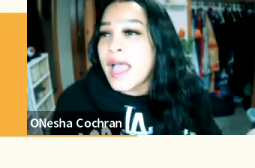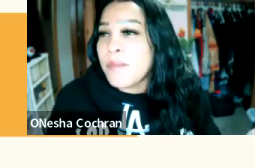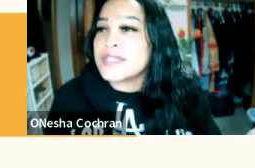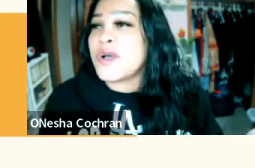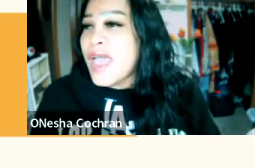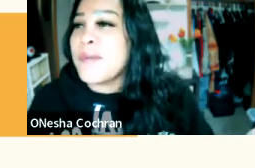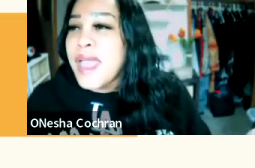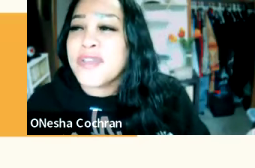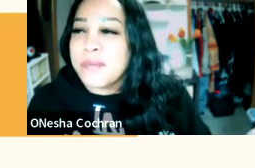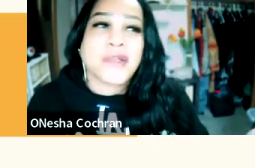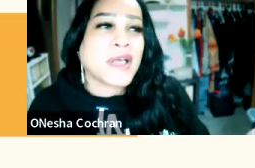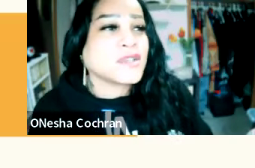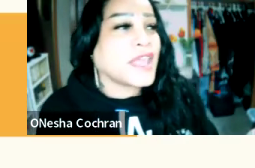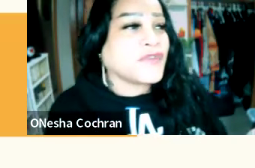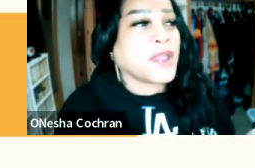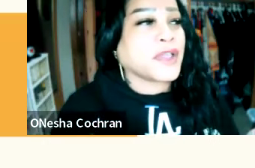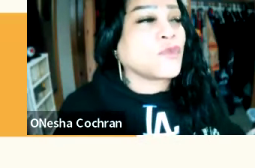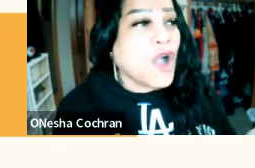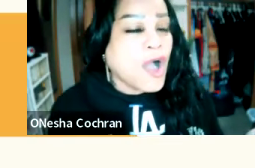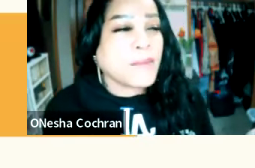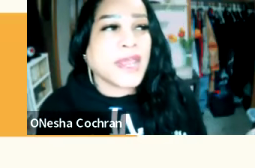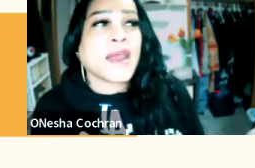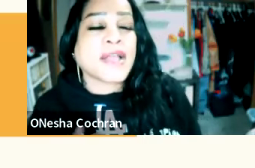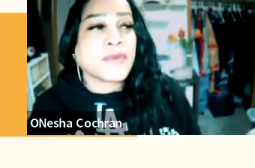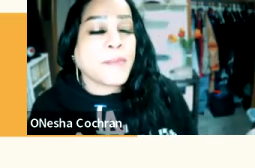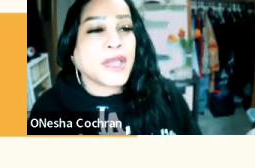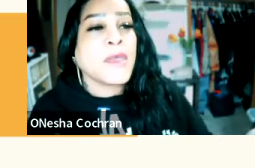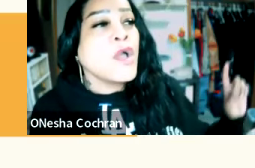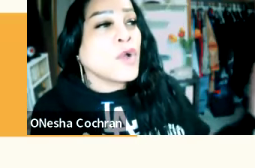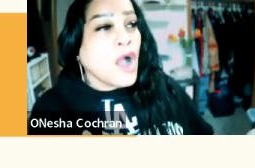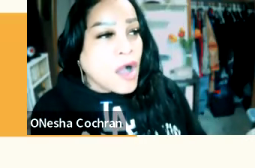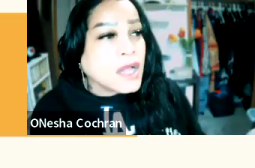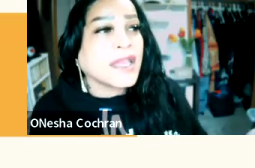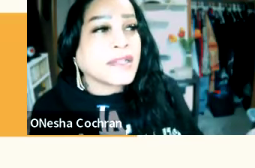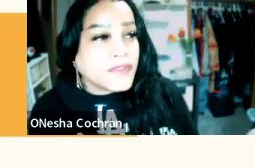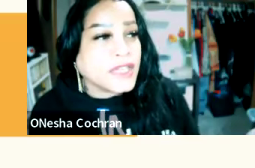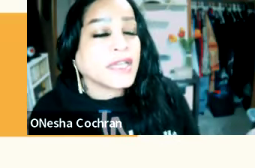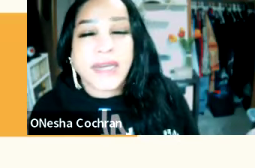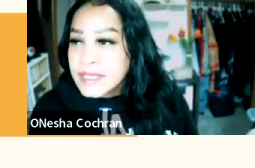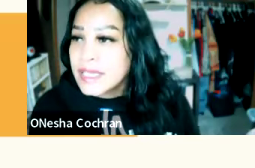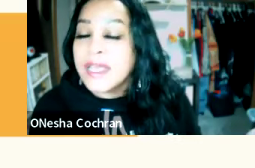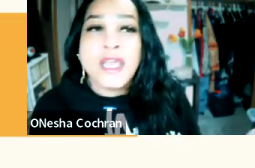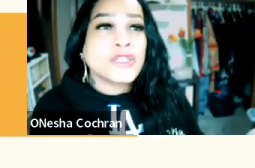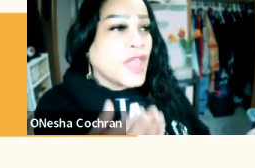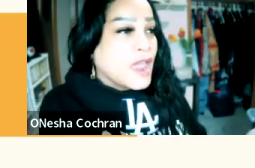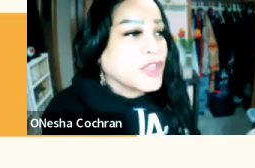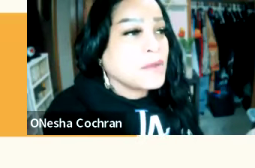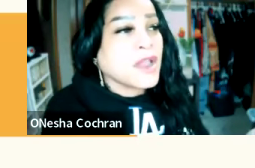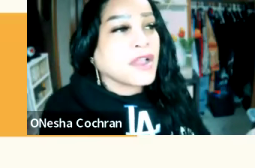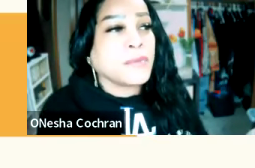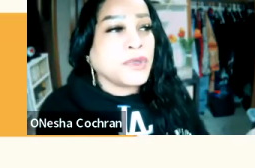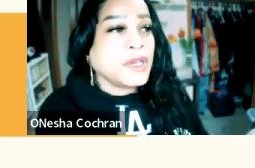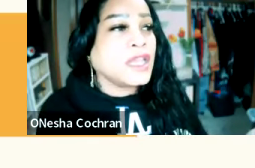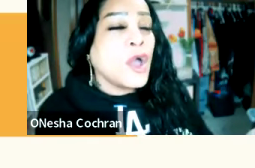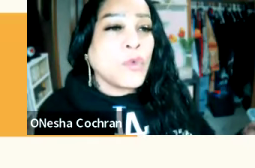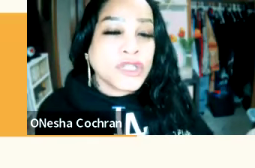all, I'm African American but also Native American. And I'm about to wrap it up. We're all collectively connected. So the African